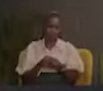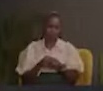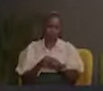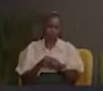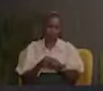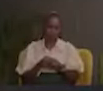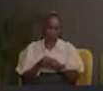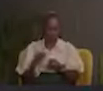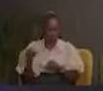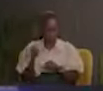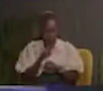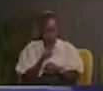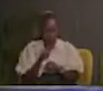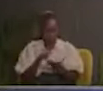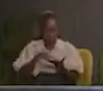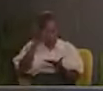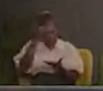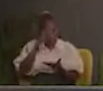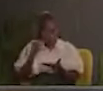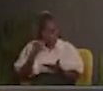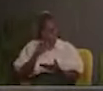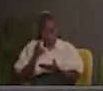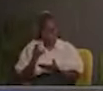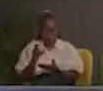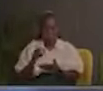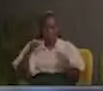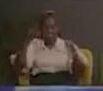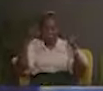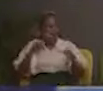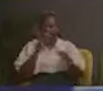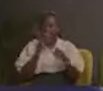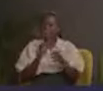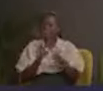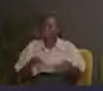Are we learning now? This is very important.